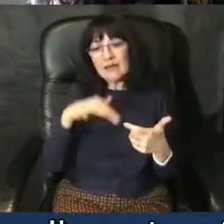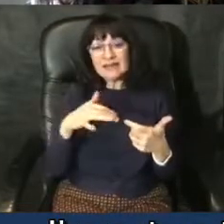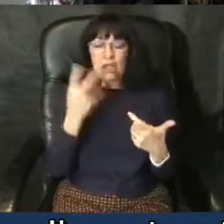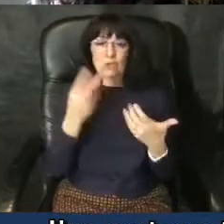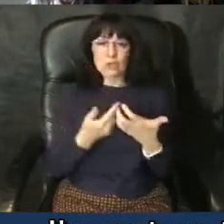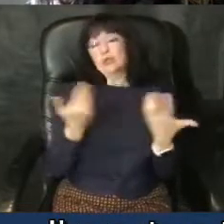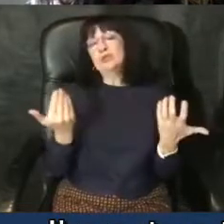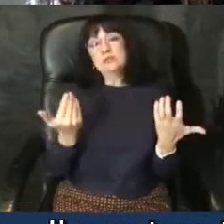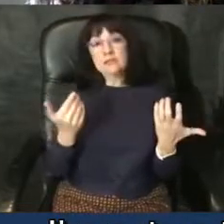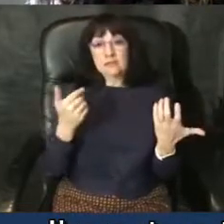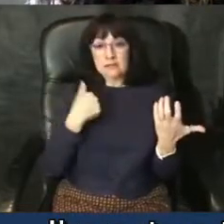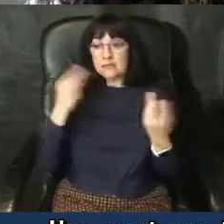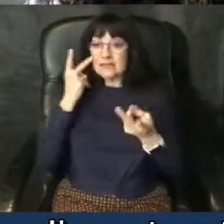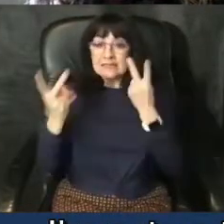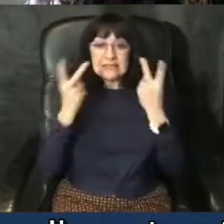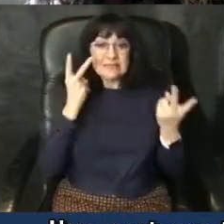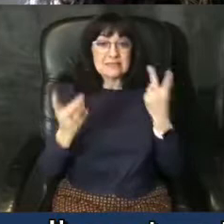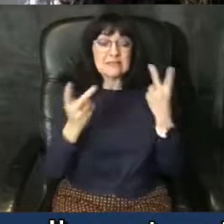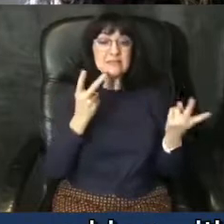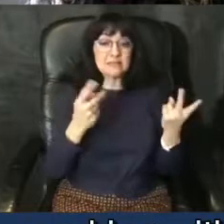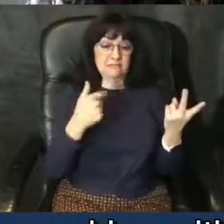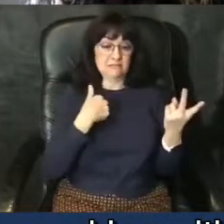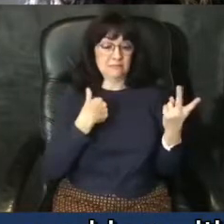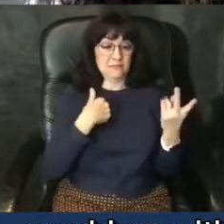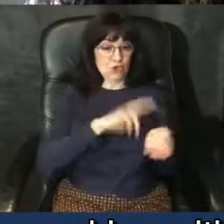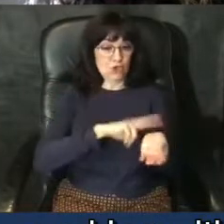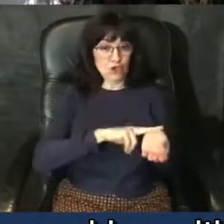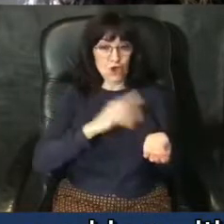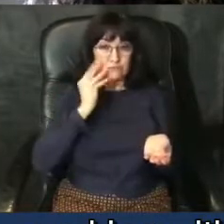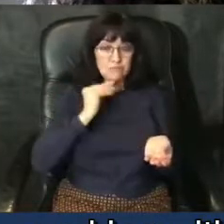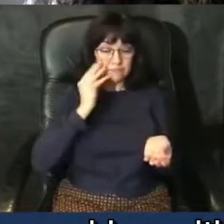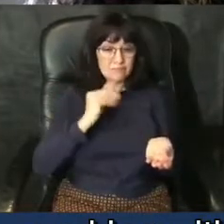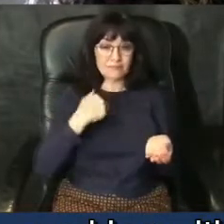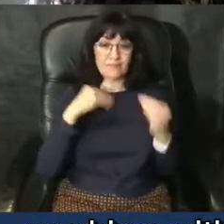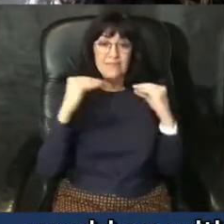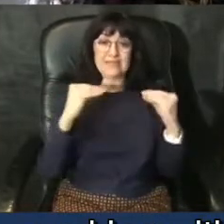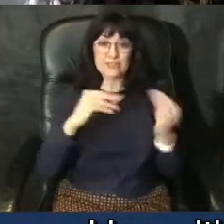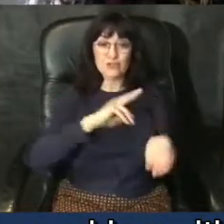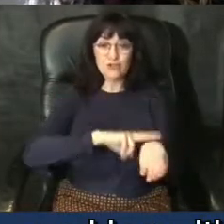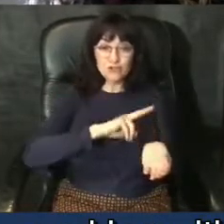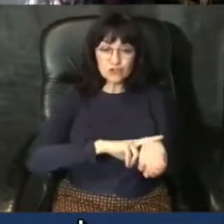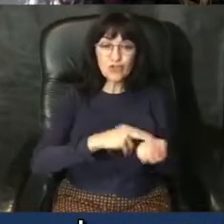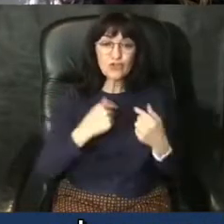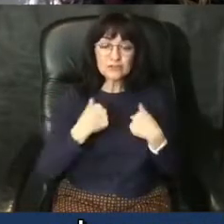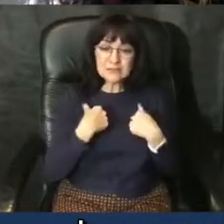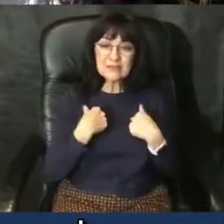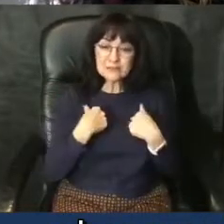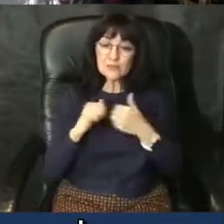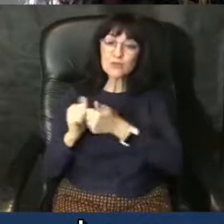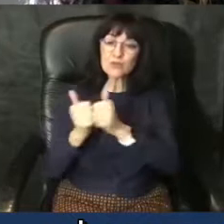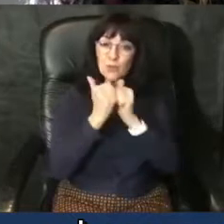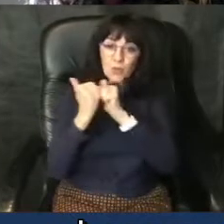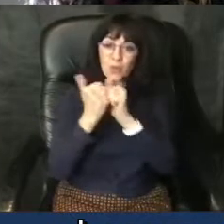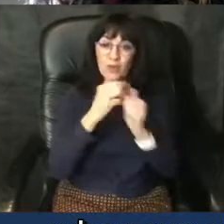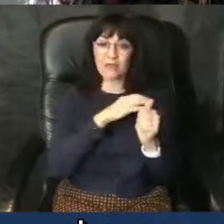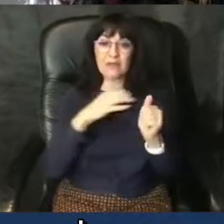when I'm out on the street as a nurse or teaching as a nurse or working with my colleagues here, Dr. Rattay and Director Romero, when we sit at the commission